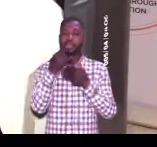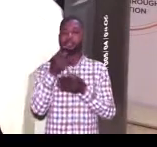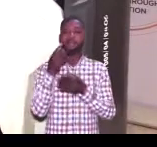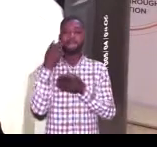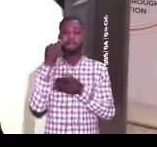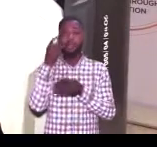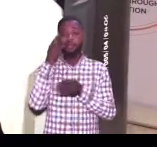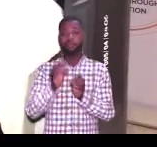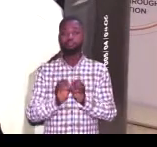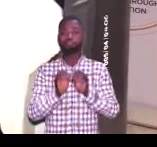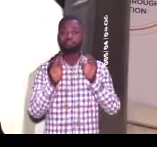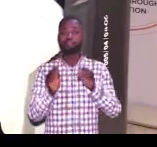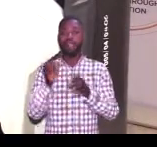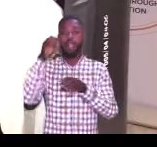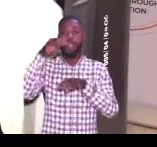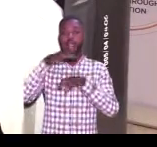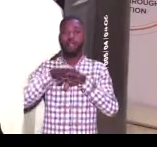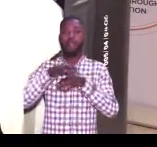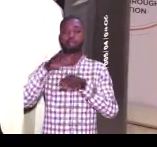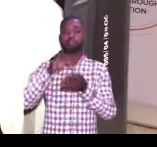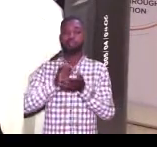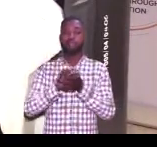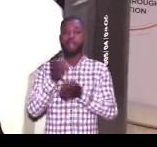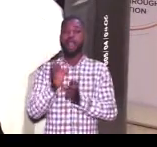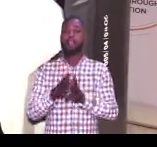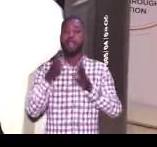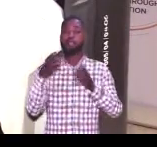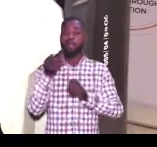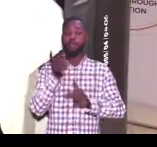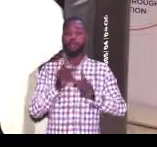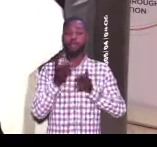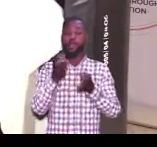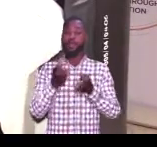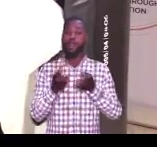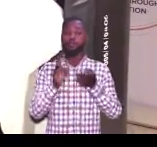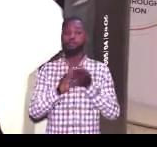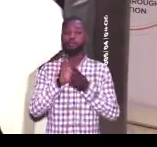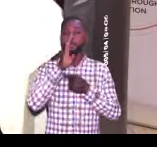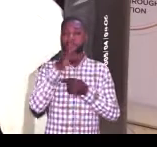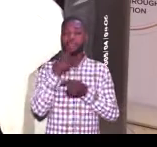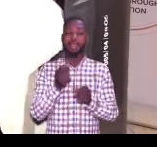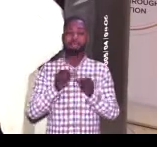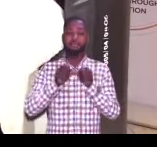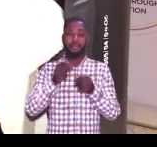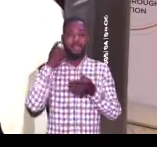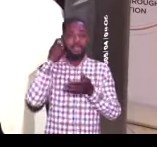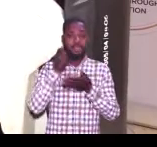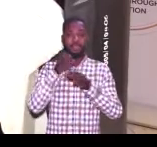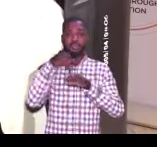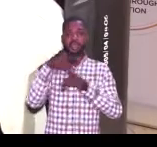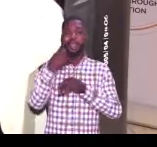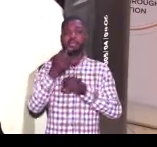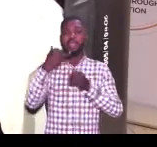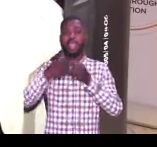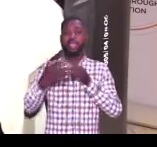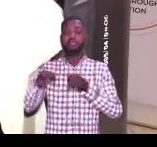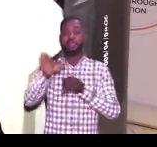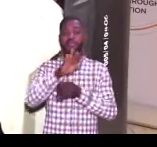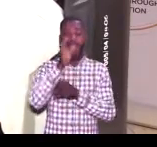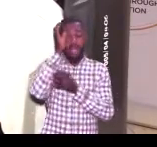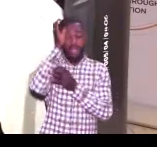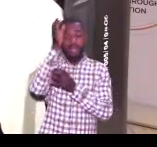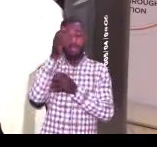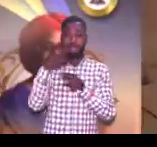you, Ma, for shedding light on that. I'm sure a lot of people want and they aspire to be a permanent secretary at the end of their